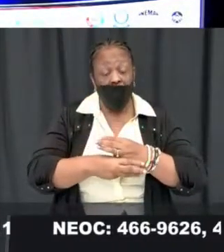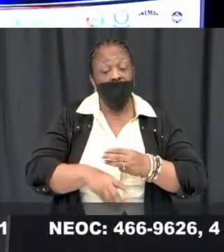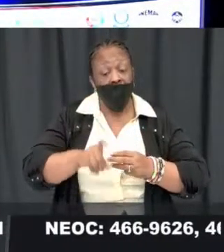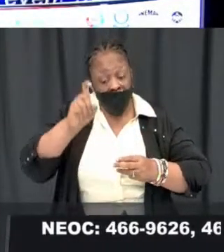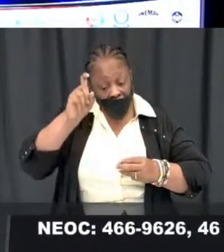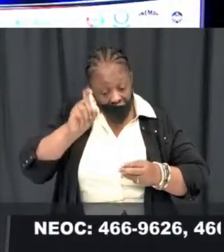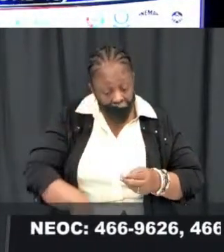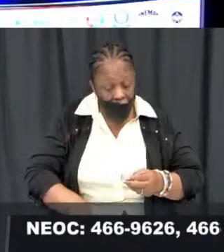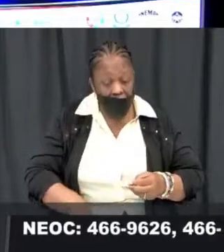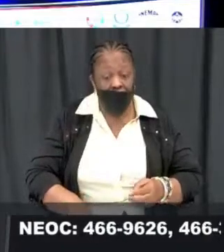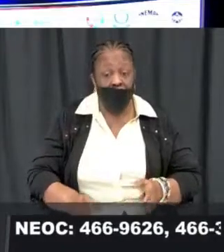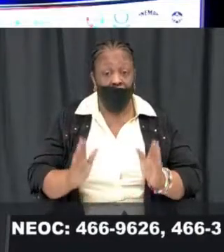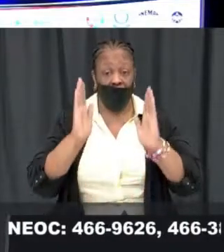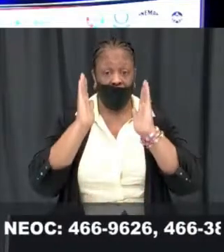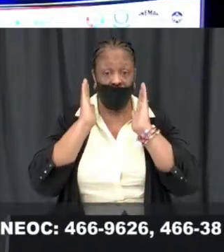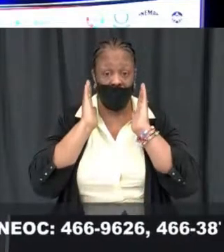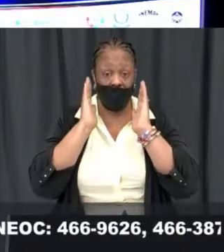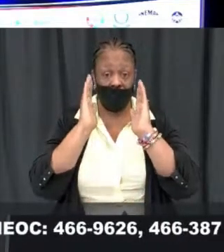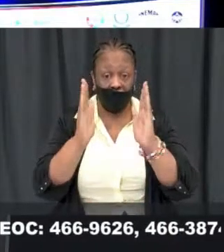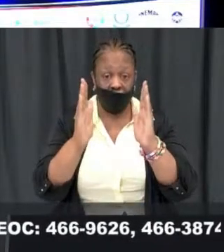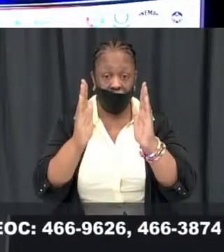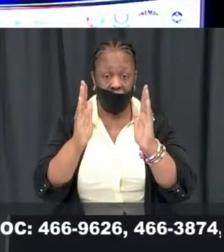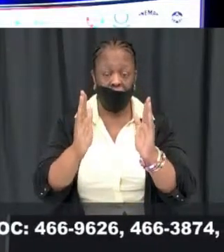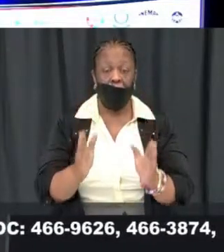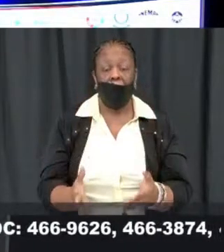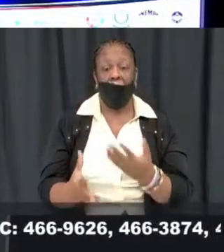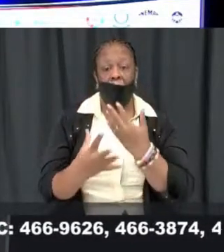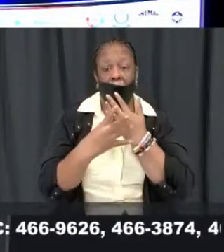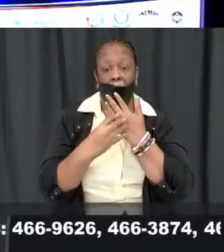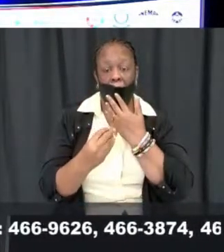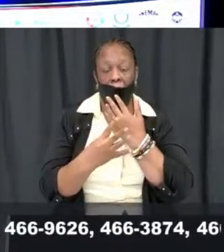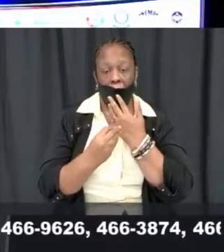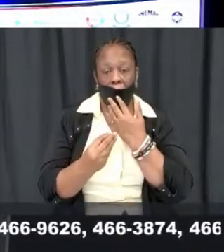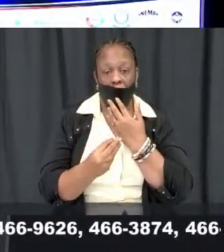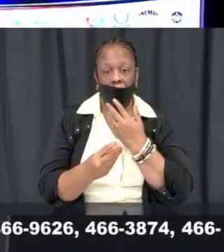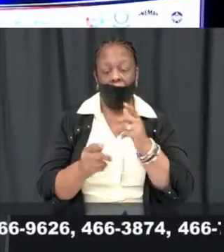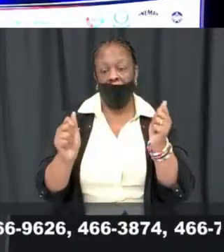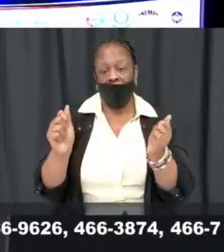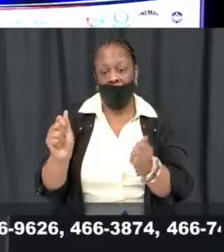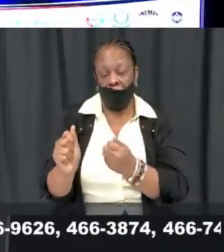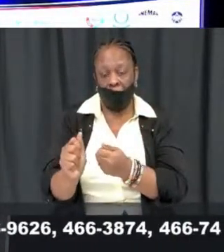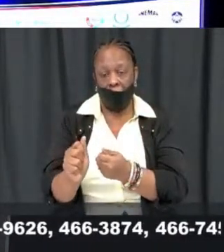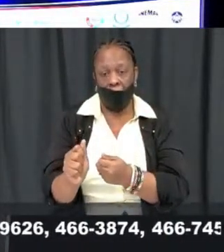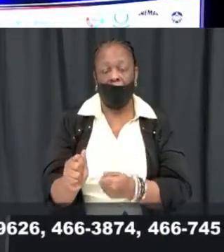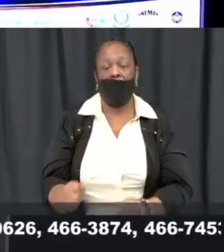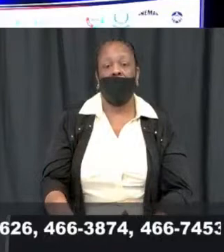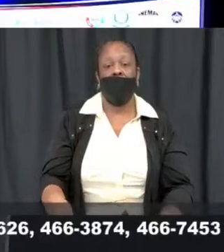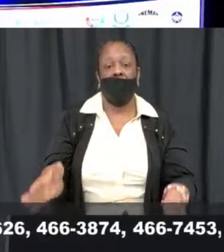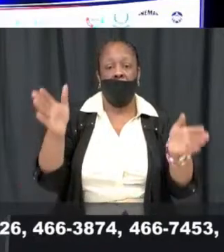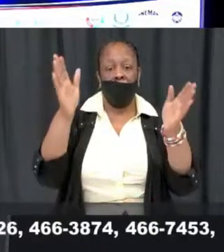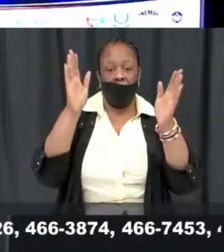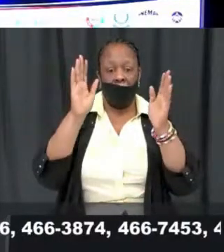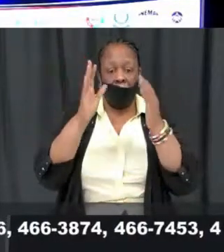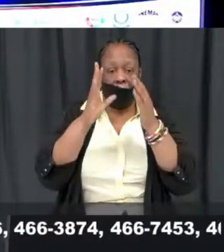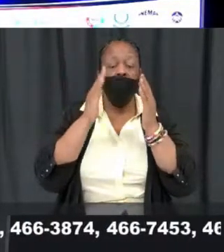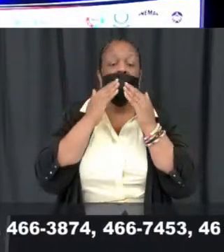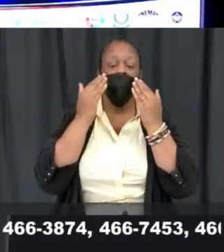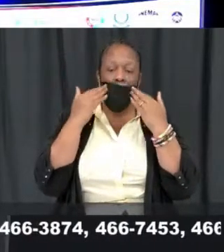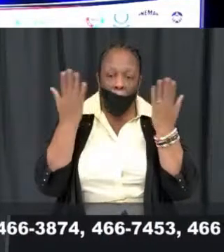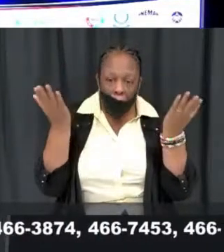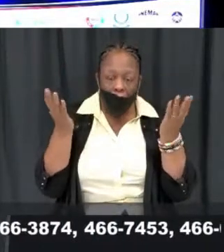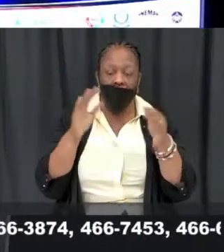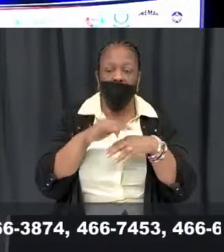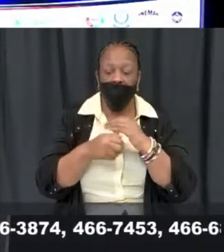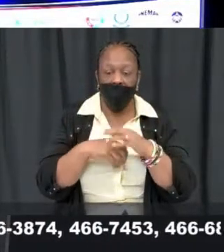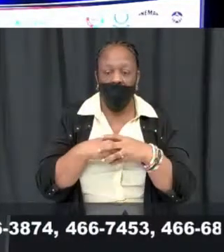We have to remember to follow these protocols. We are hoping and praying for changed behavior once we get out of the crisis